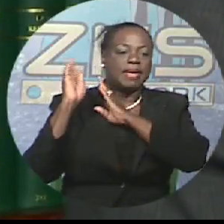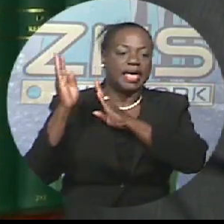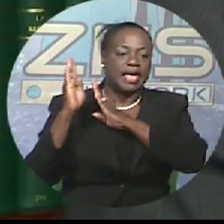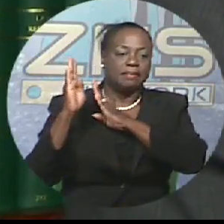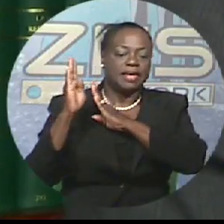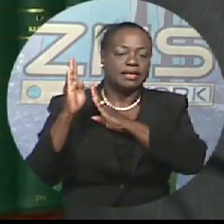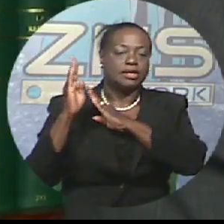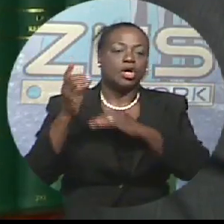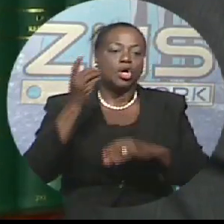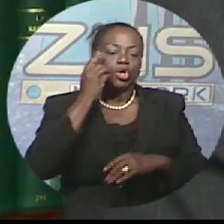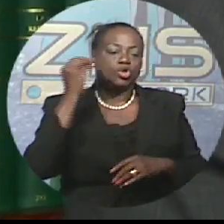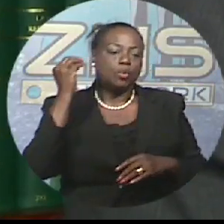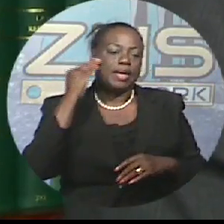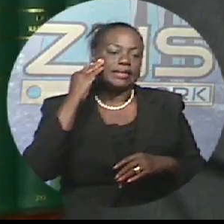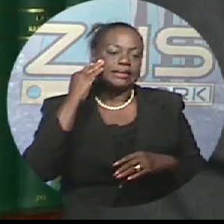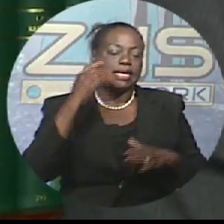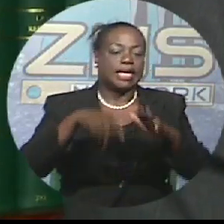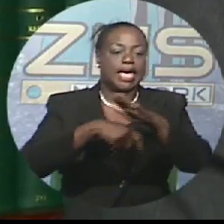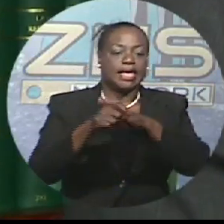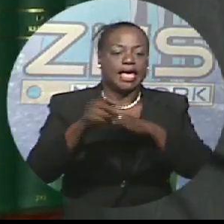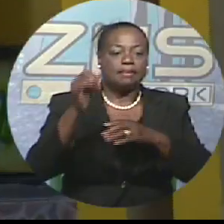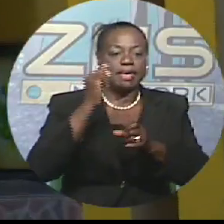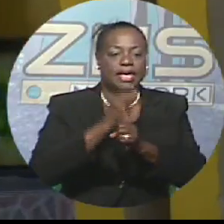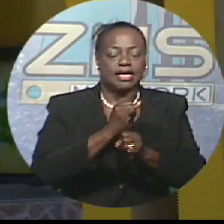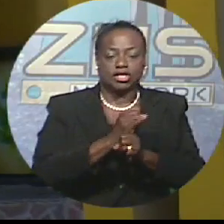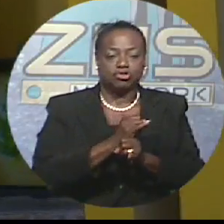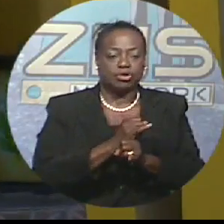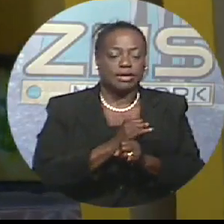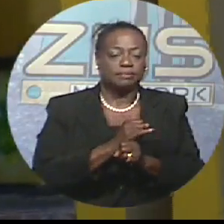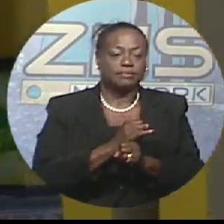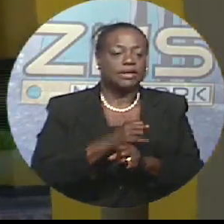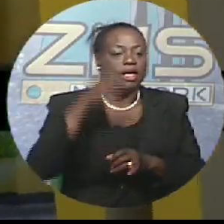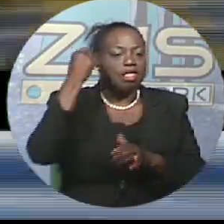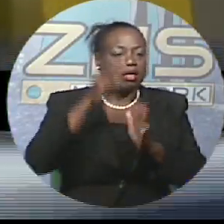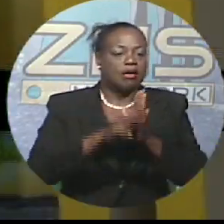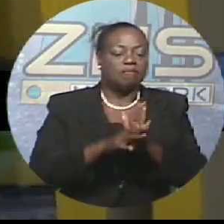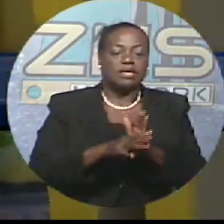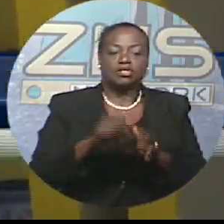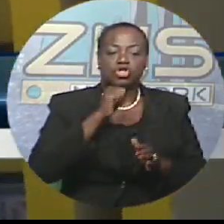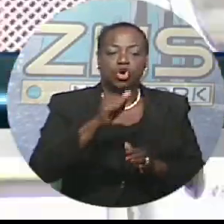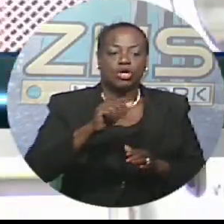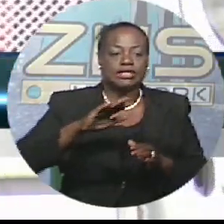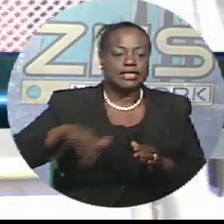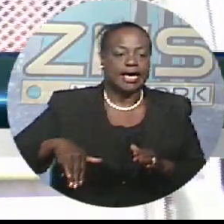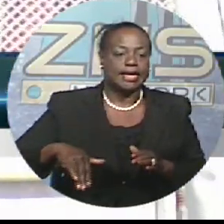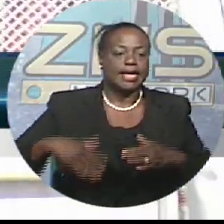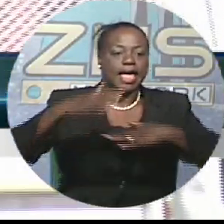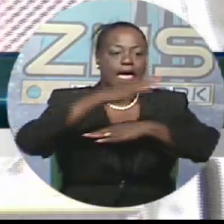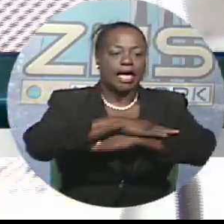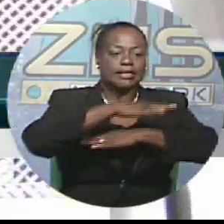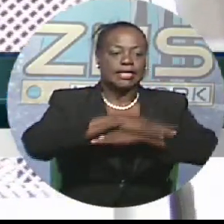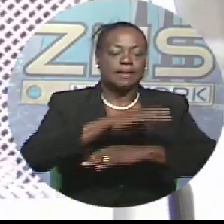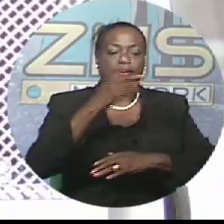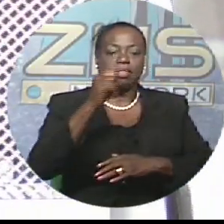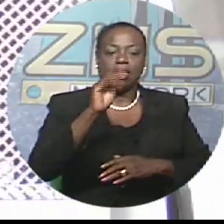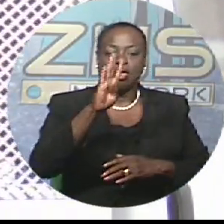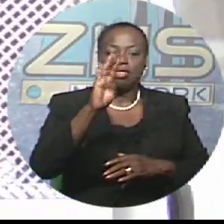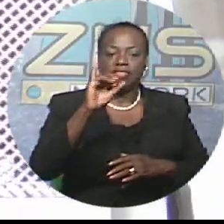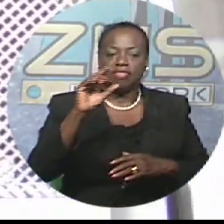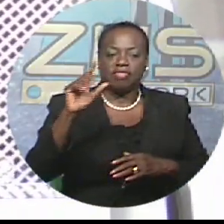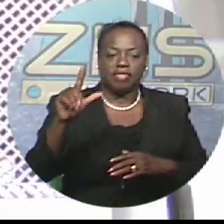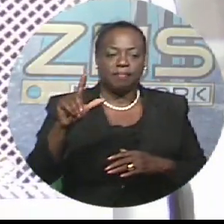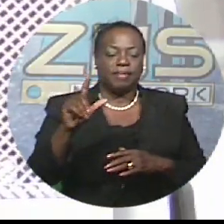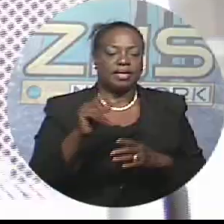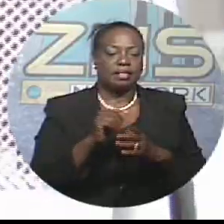domestic gaming industry. While the government has not yet tabled the amended gaming bill, Sears believes webshop owners